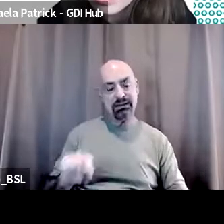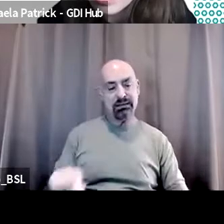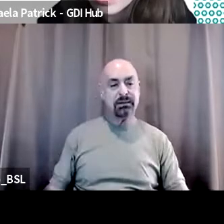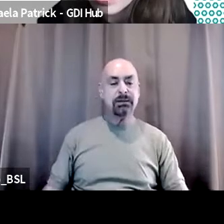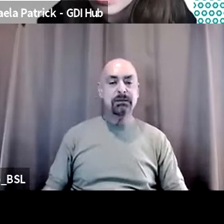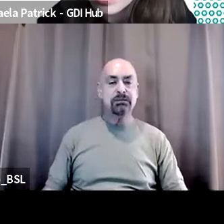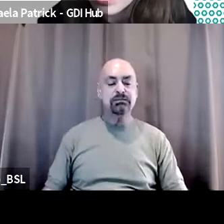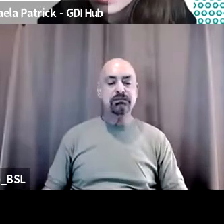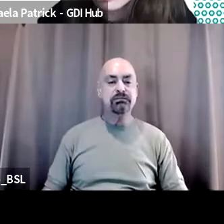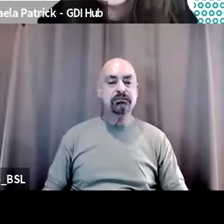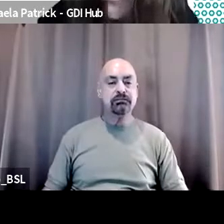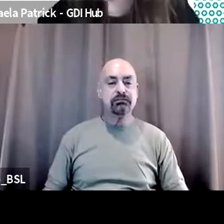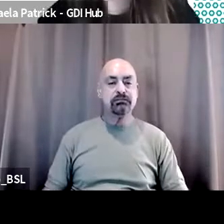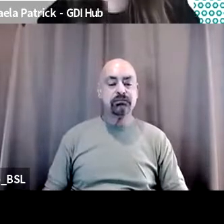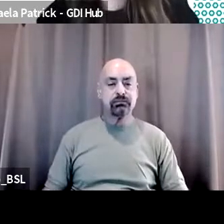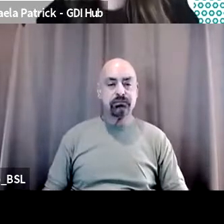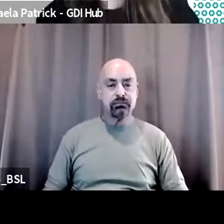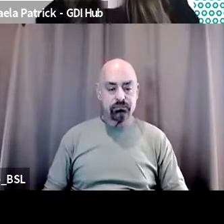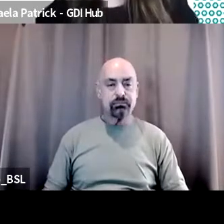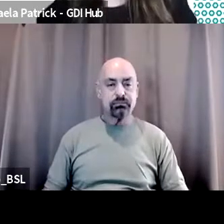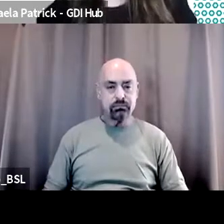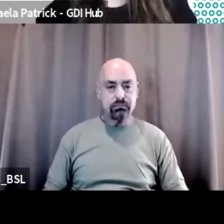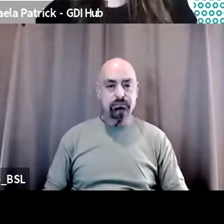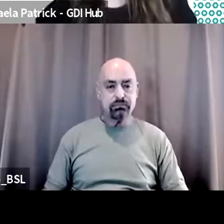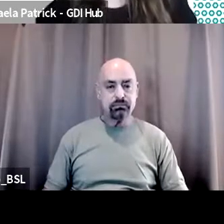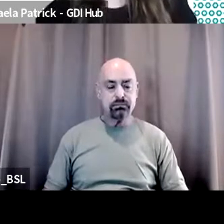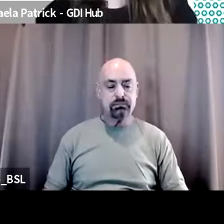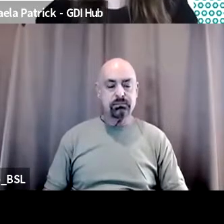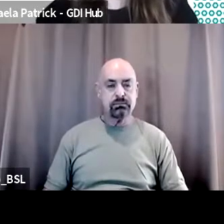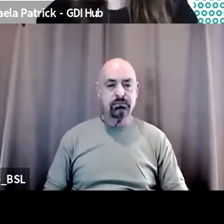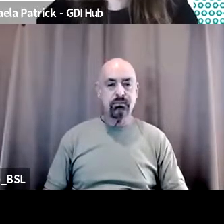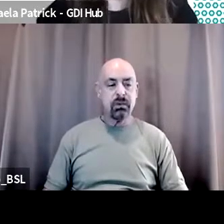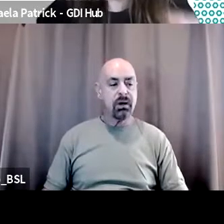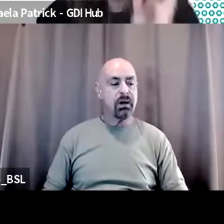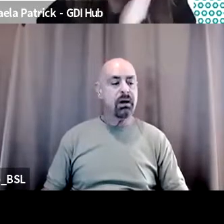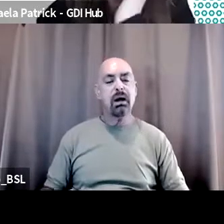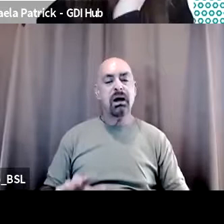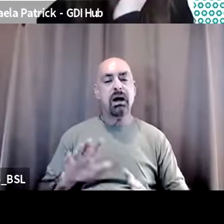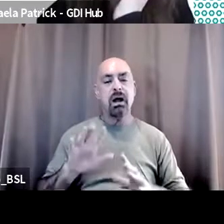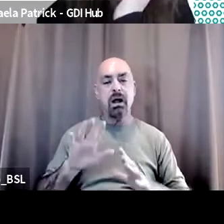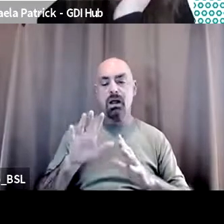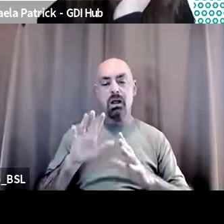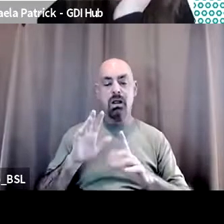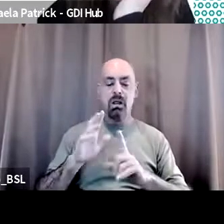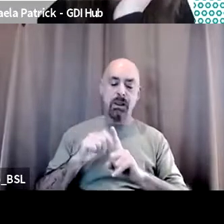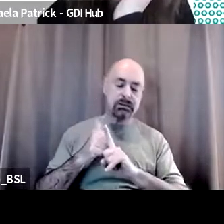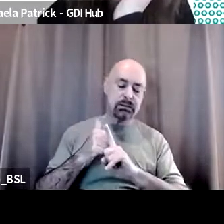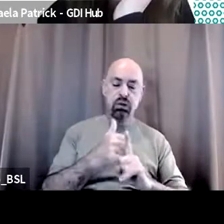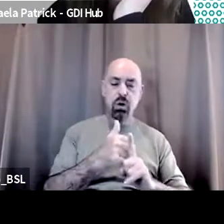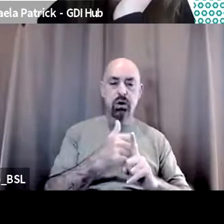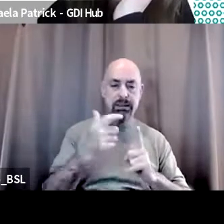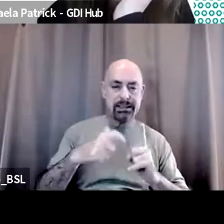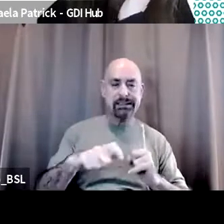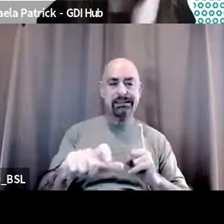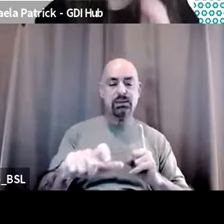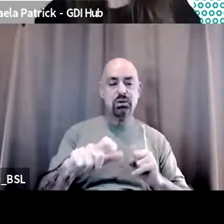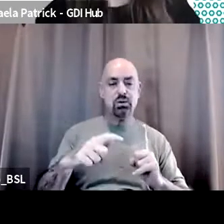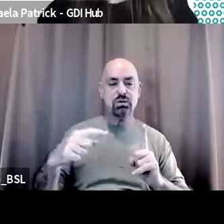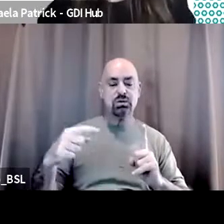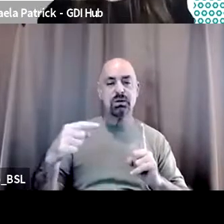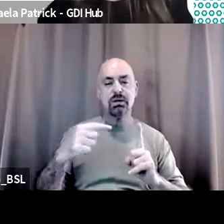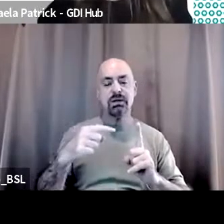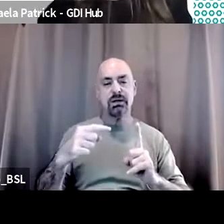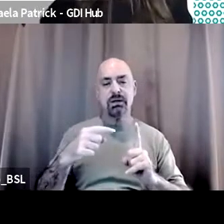Was a survey, of course, and the support continued with the